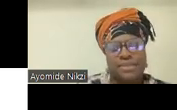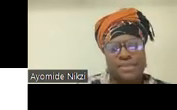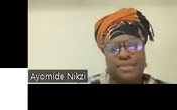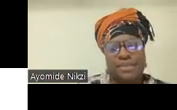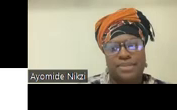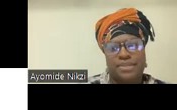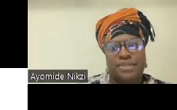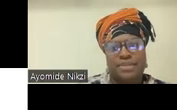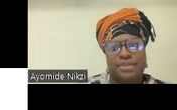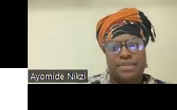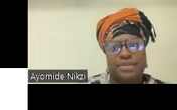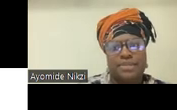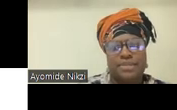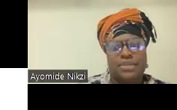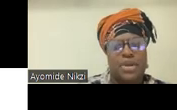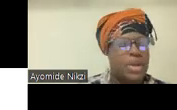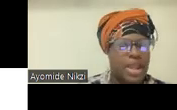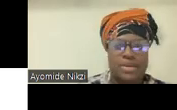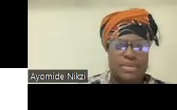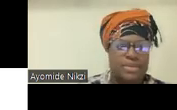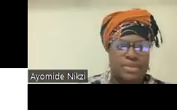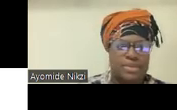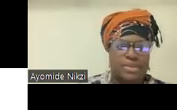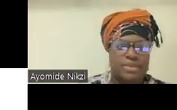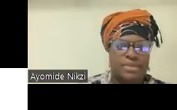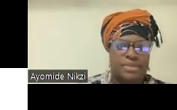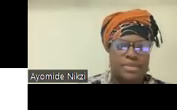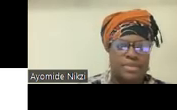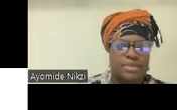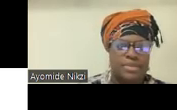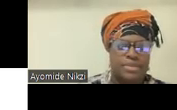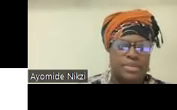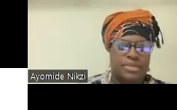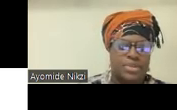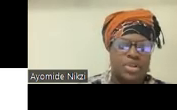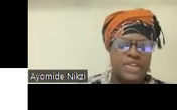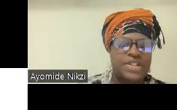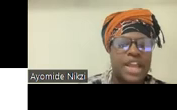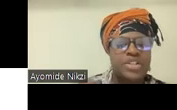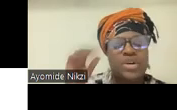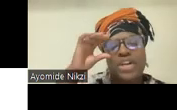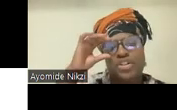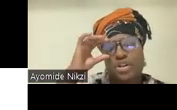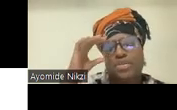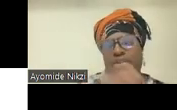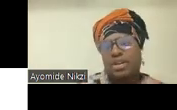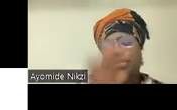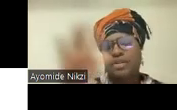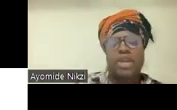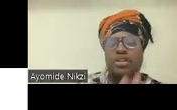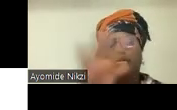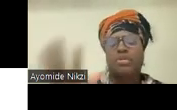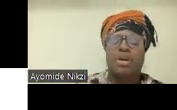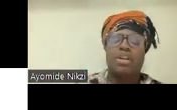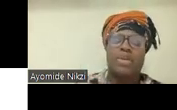We don't need a visual display of anything. It's okay. Just the absence of it. So so if it's, I just want to make sure, because